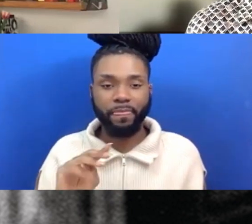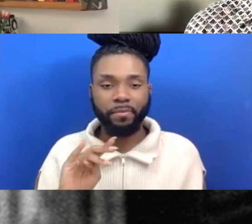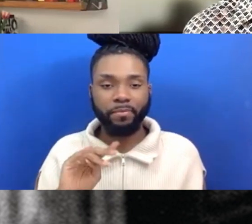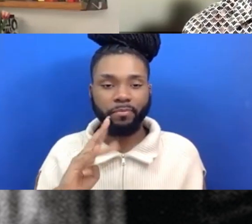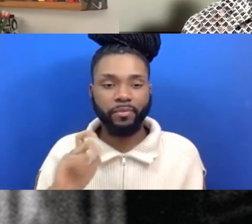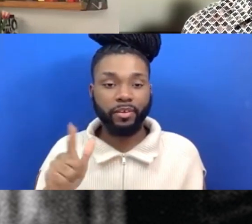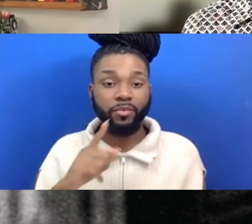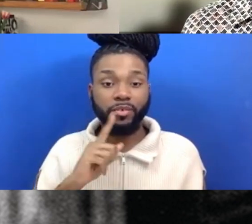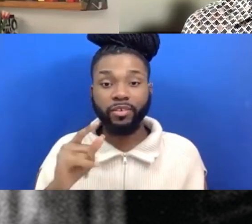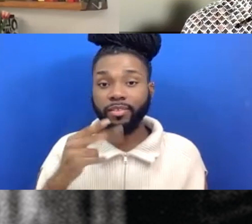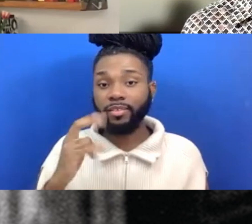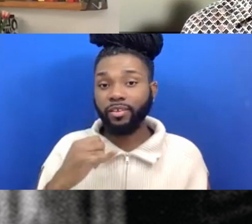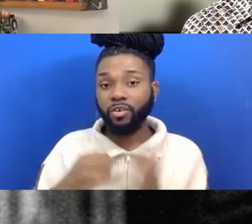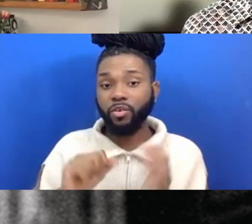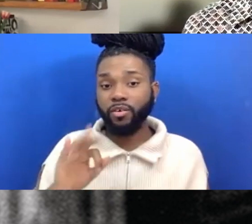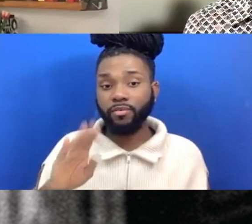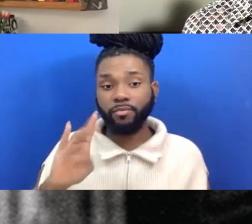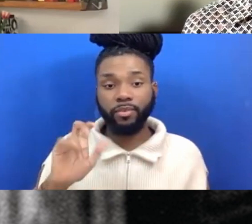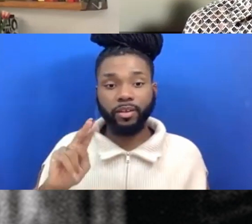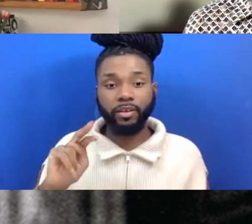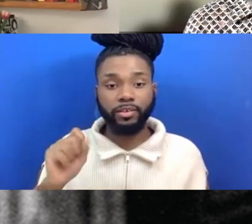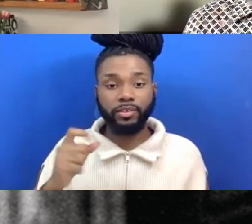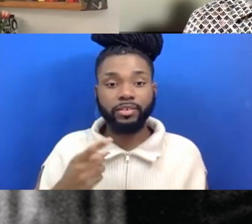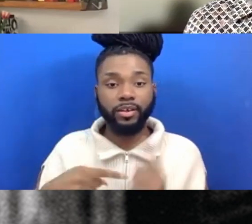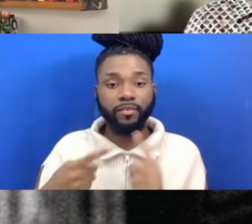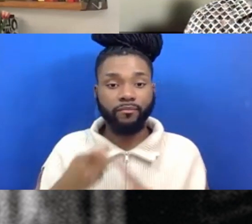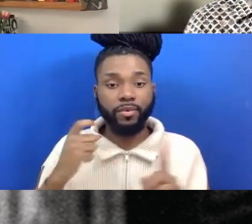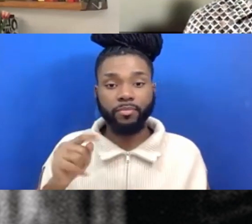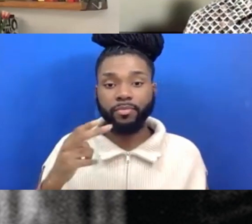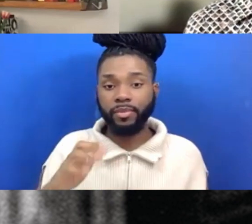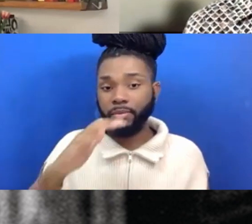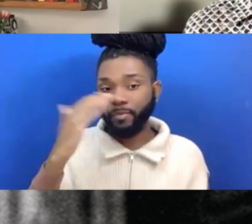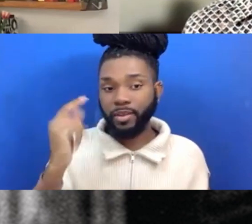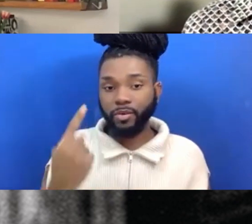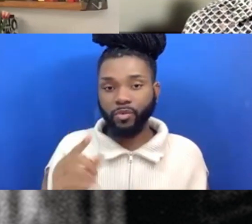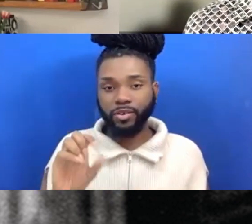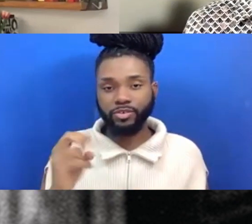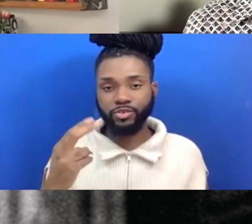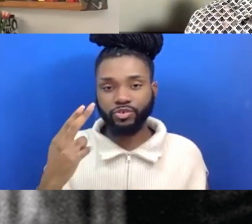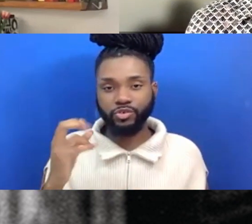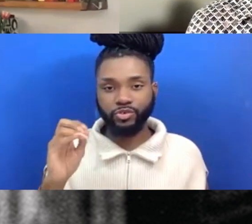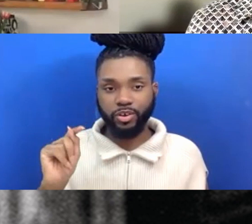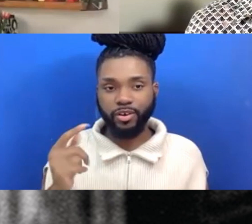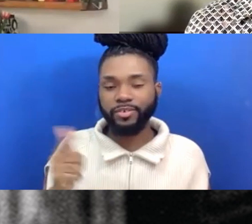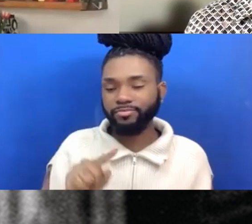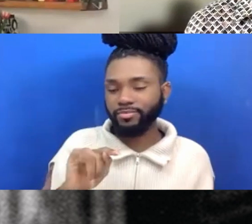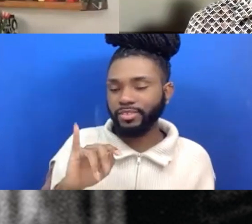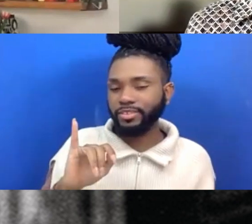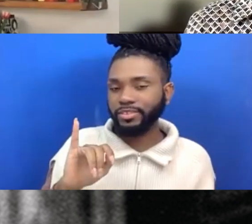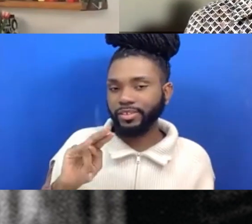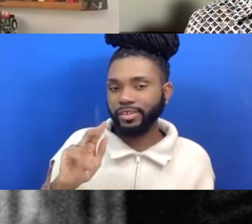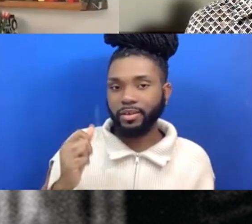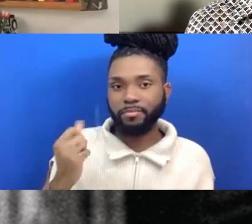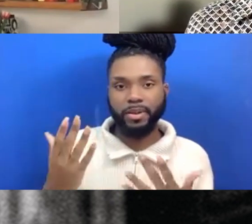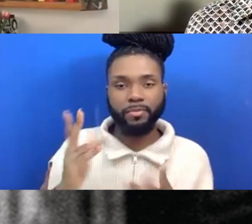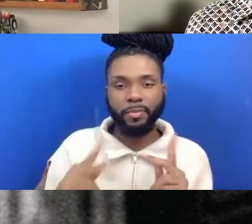Shot. It was, you know, a lot of folks hadn't read the whole thing. yeah. I mean, it became, you know,